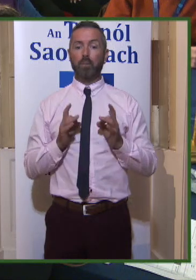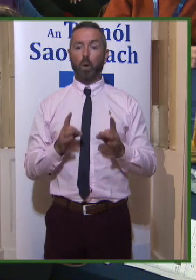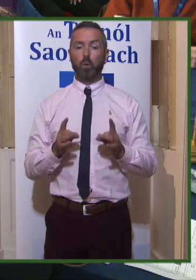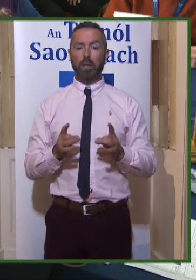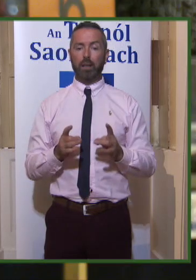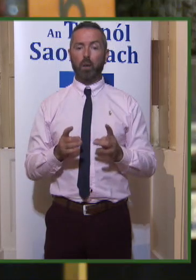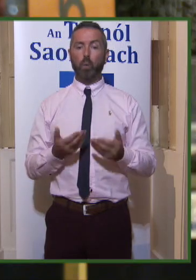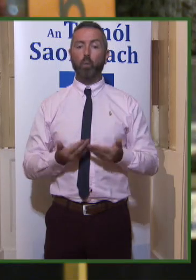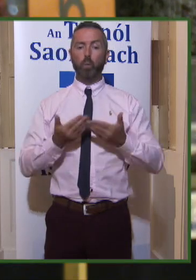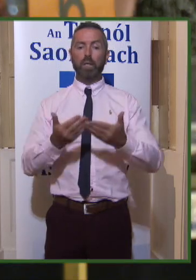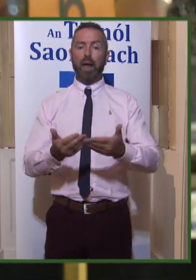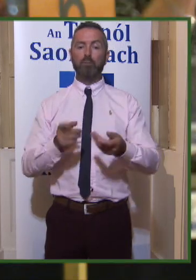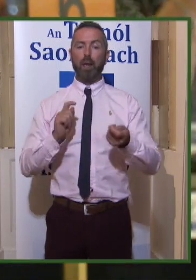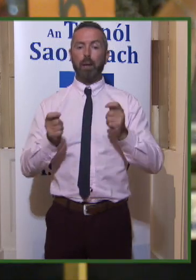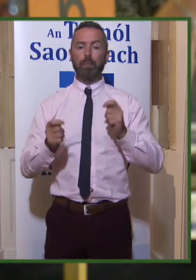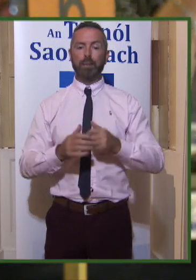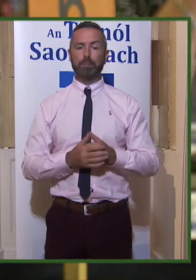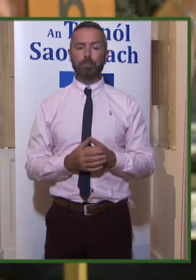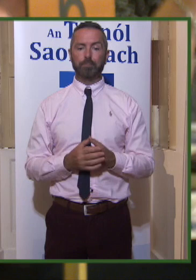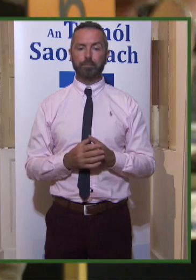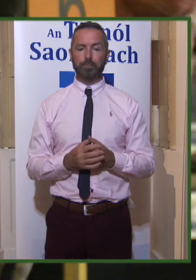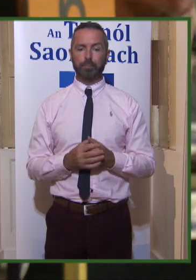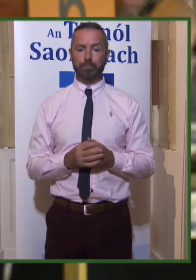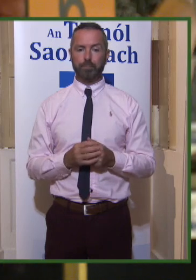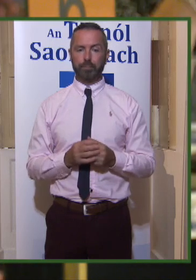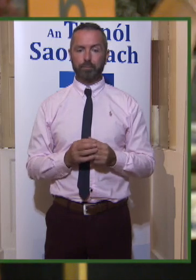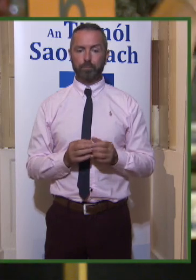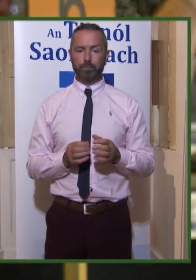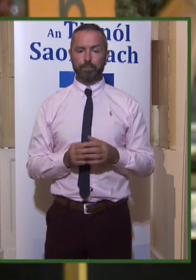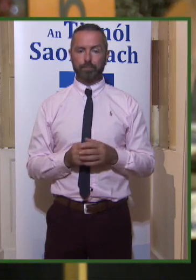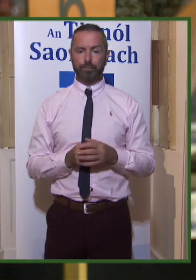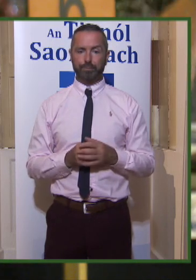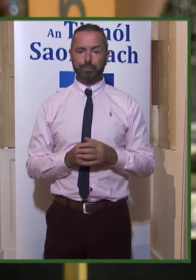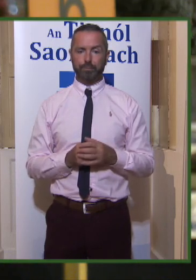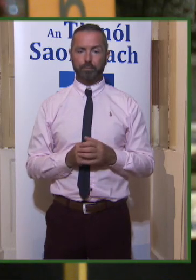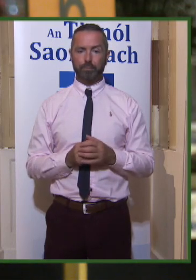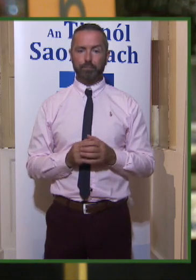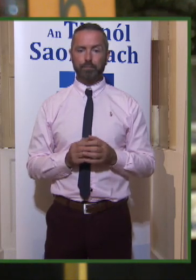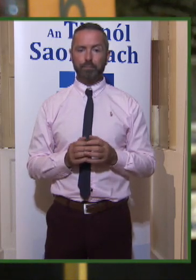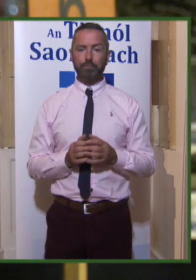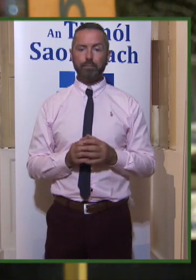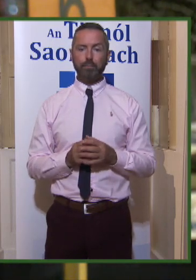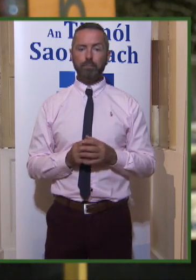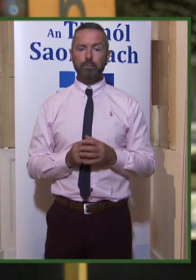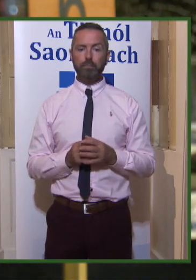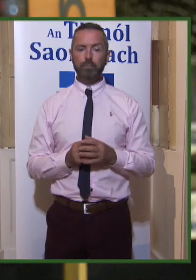should have, of course, I should have done that, yeah. Yeah. Yeah. Sorry, could just hands up again, please, thank you. 1, 2, 3, Yeah, 4, it's carries, yeah.